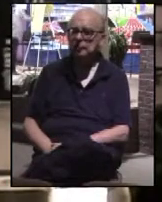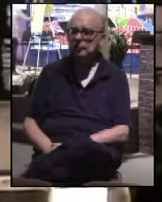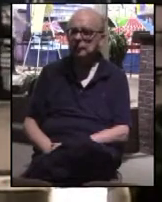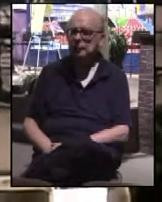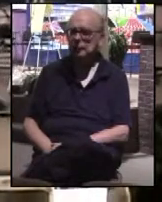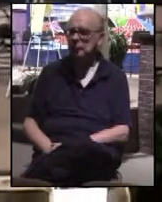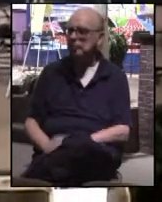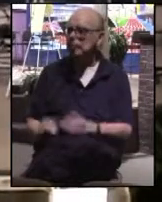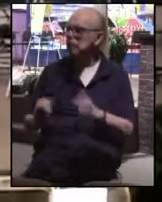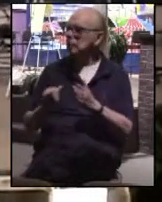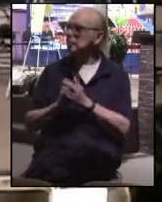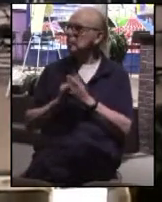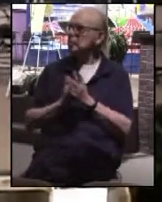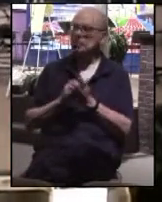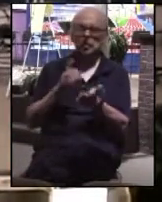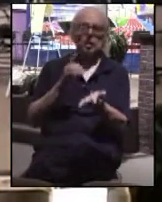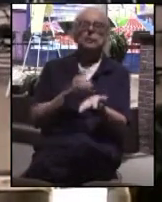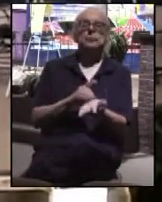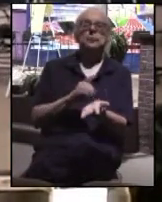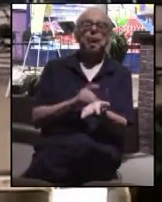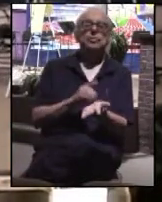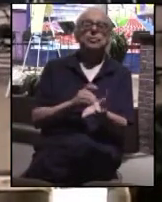This is a doctor's office.